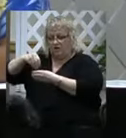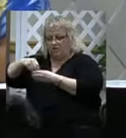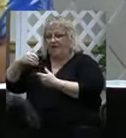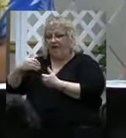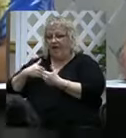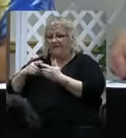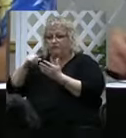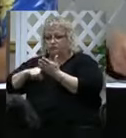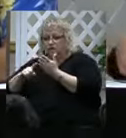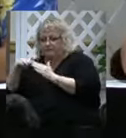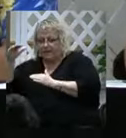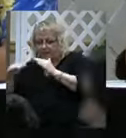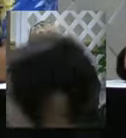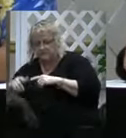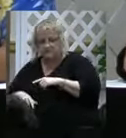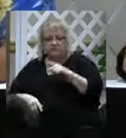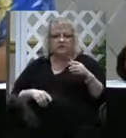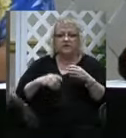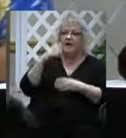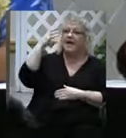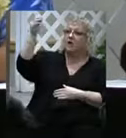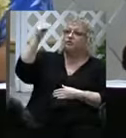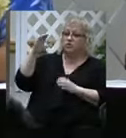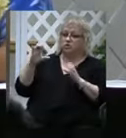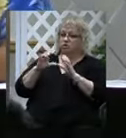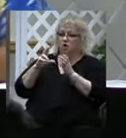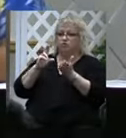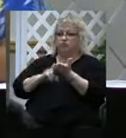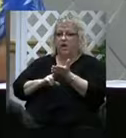For anything that's done externally with a contracted vendor that we've